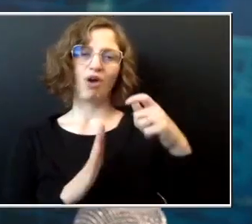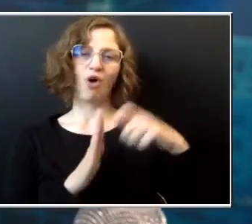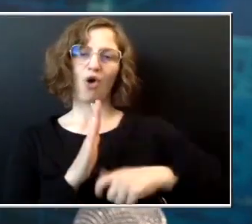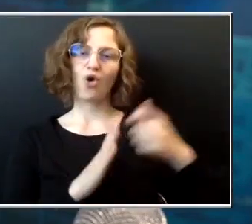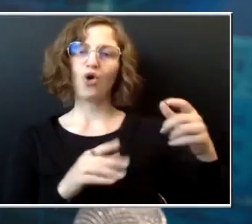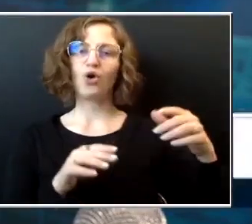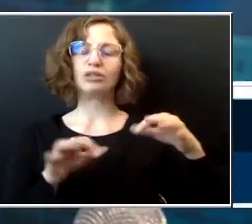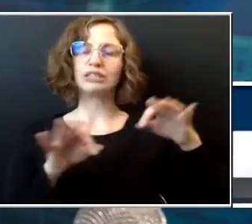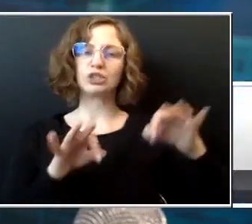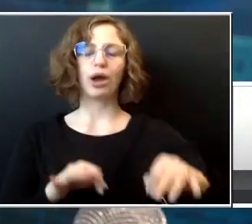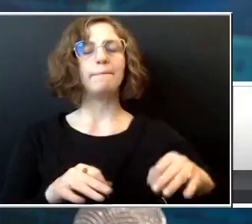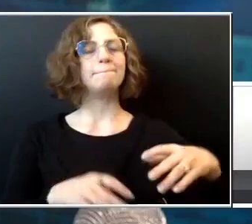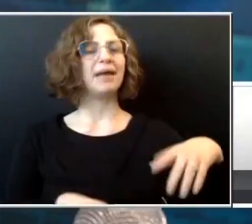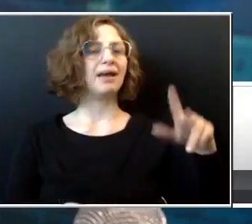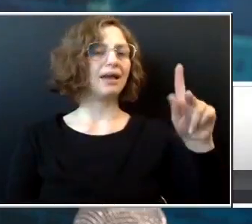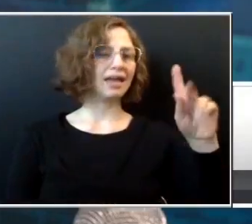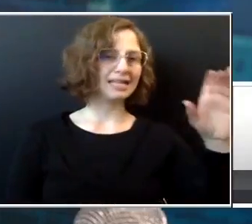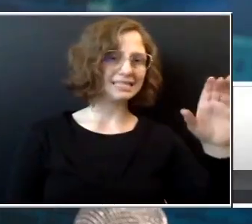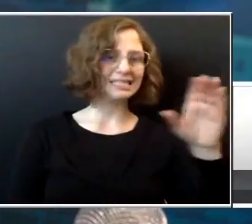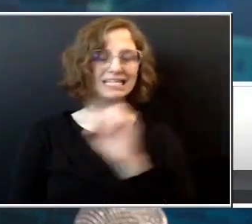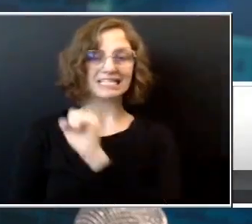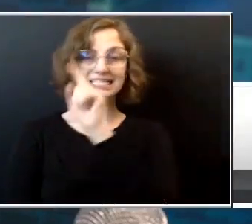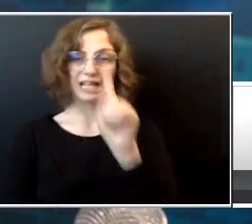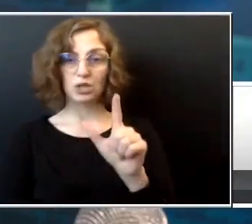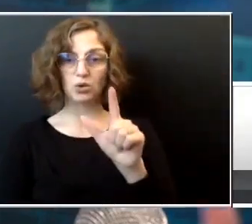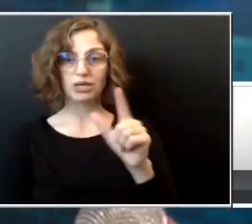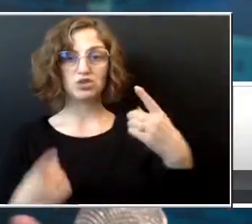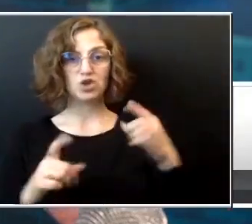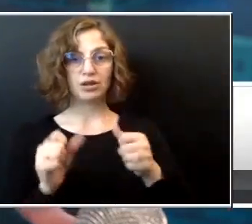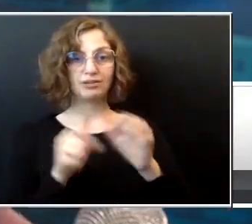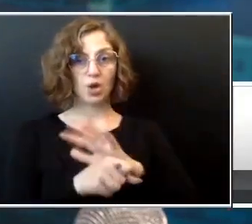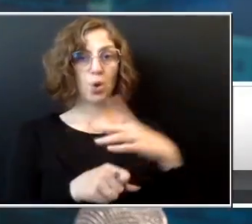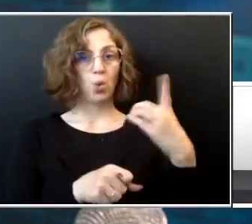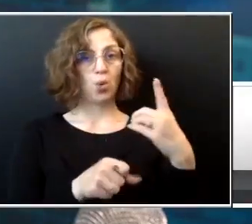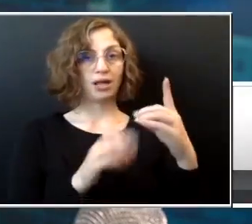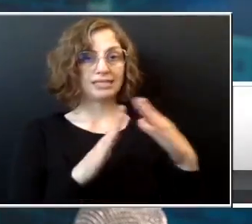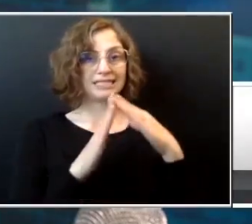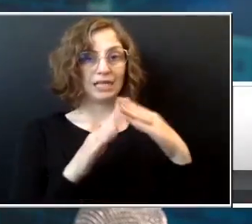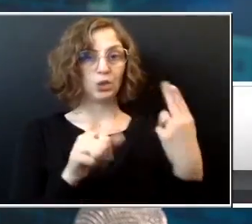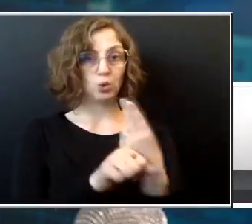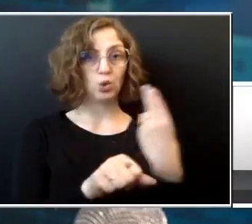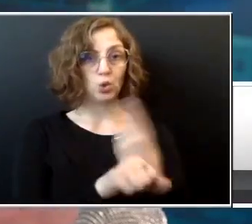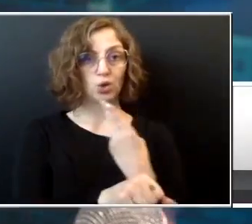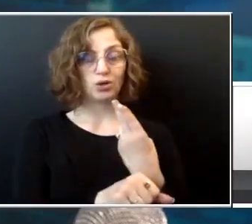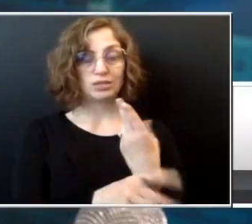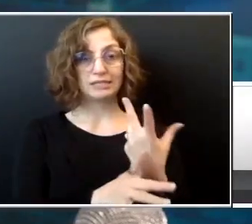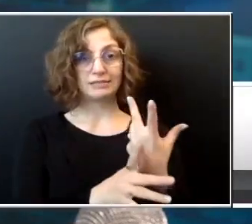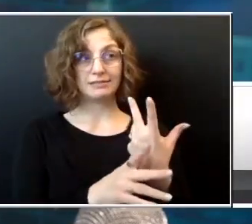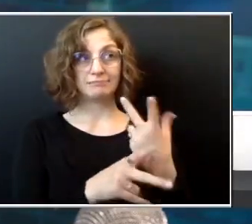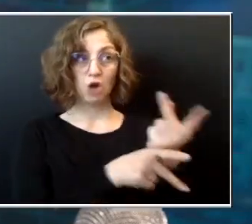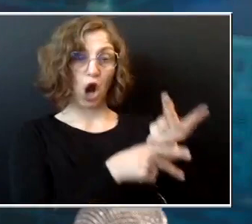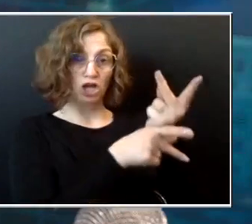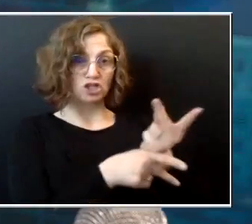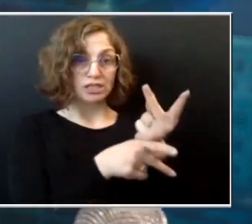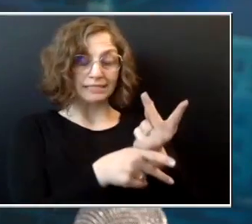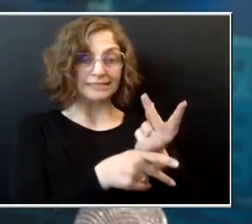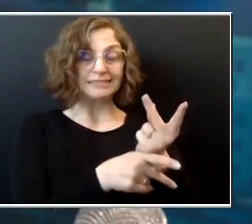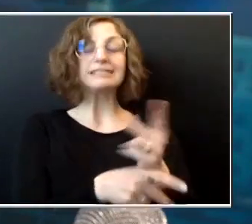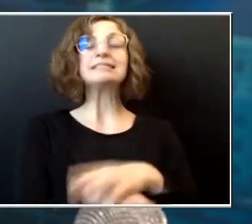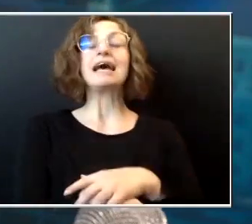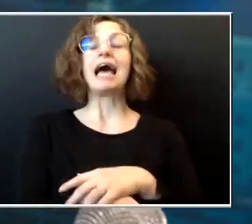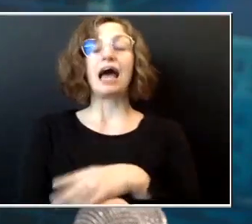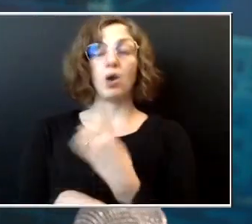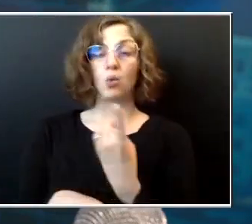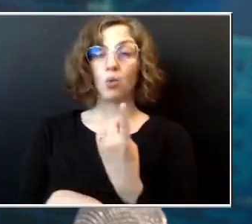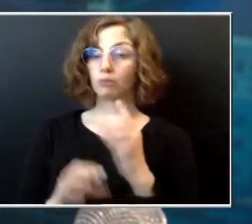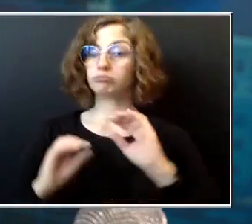One city used precautions, one didn't, and the death toll was much higher, not surprisingly, in the city that didn't use any type of masking